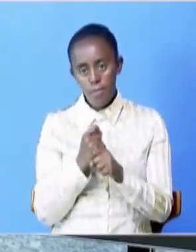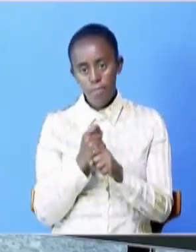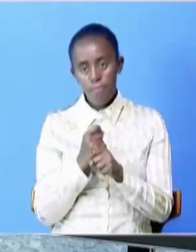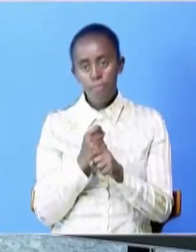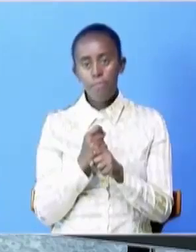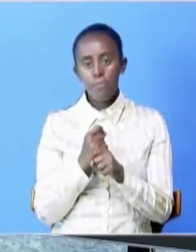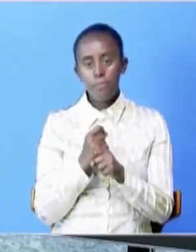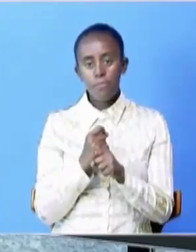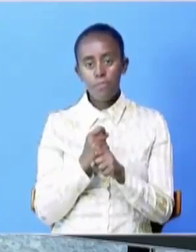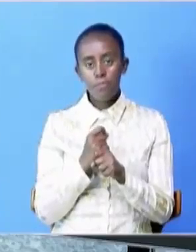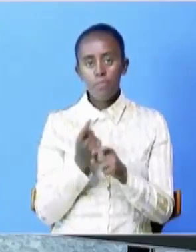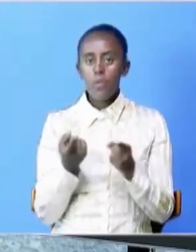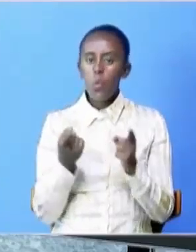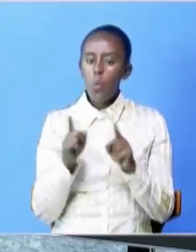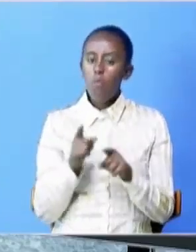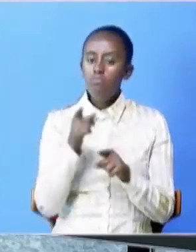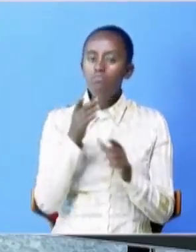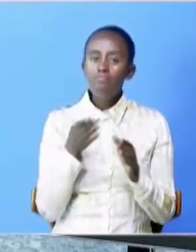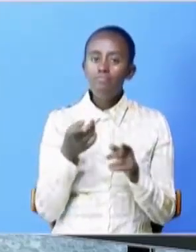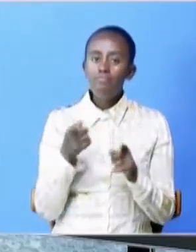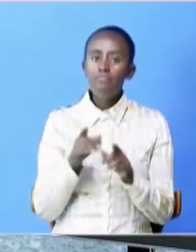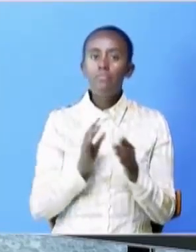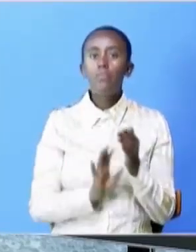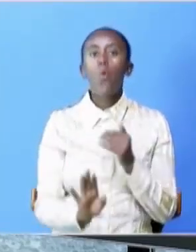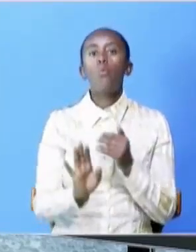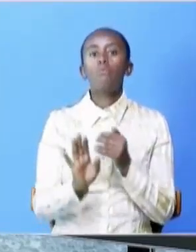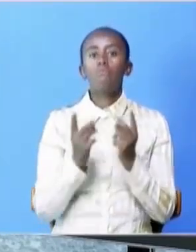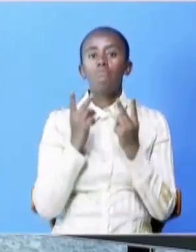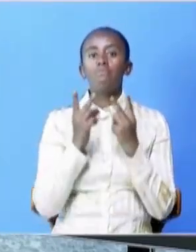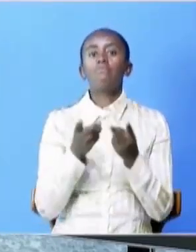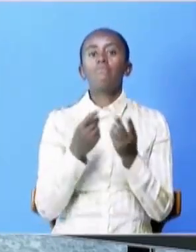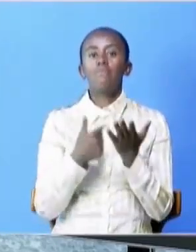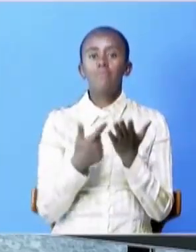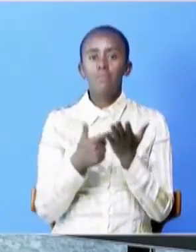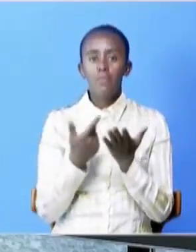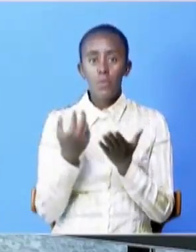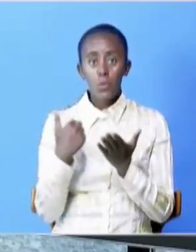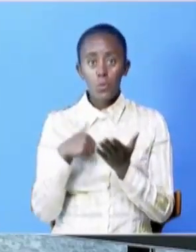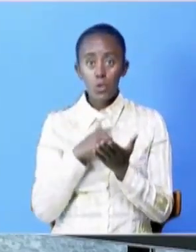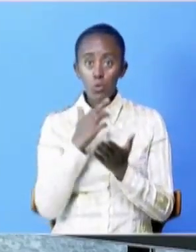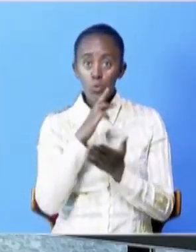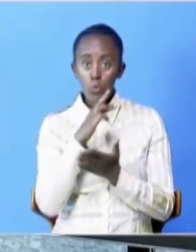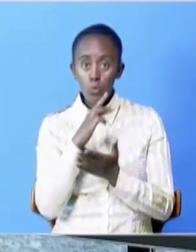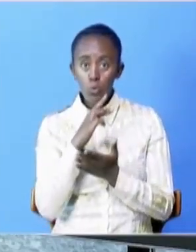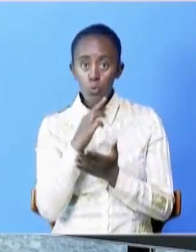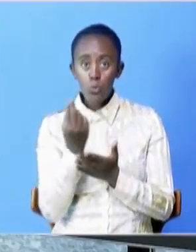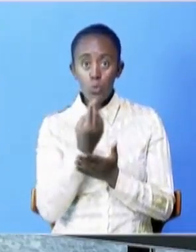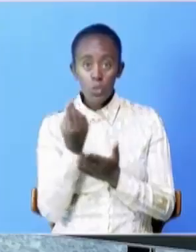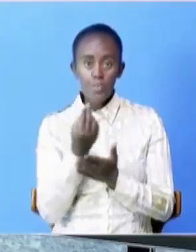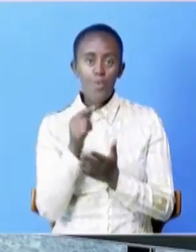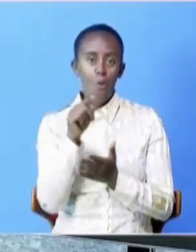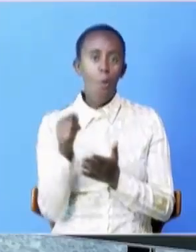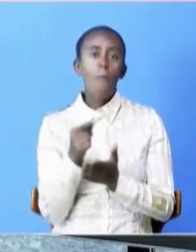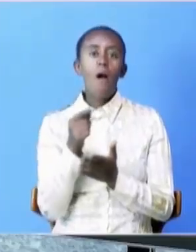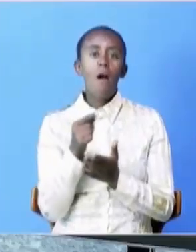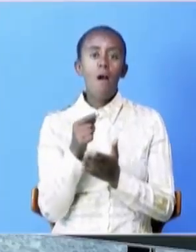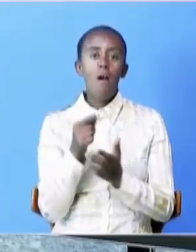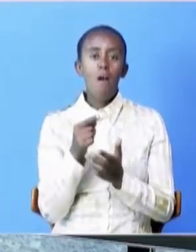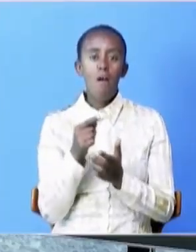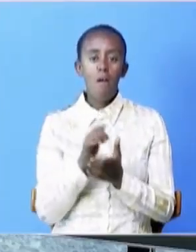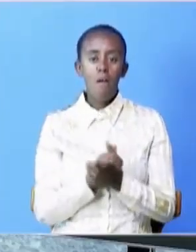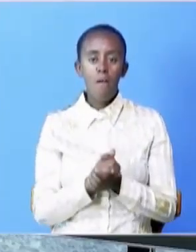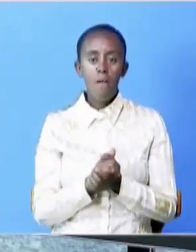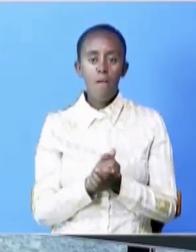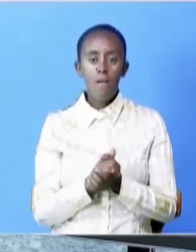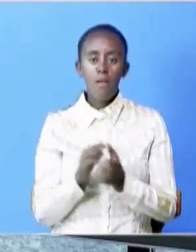of when this person was born. So if that is the case, we use what? Commas. So we use commas